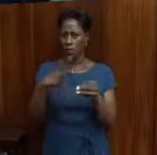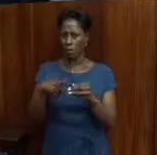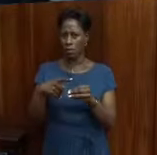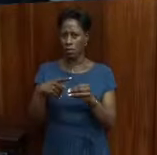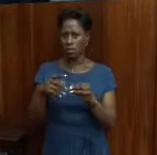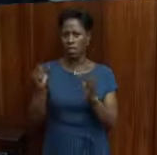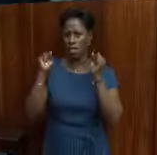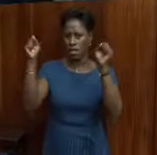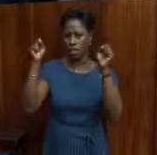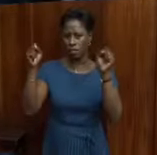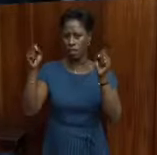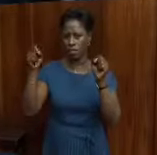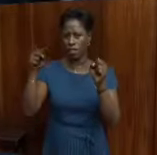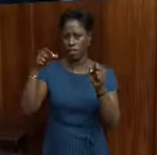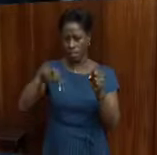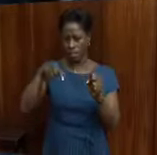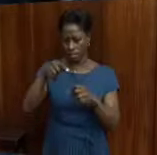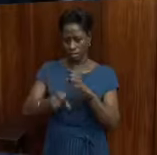the summer months.